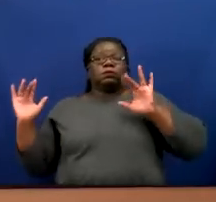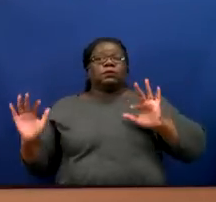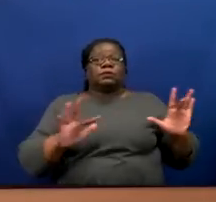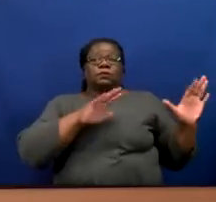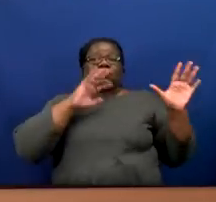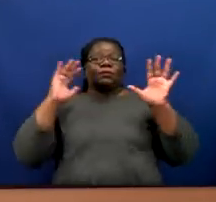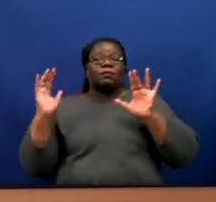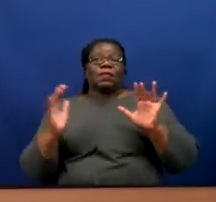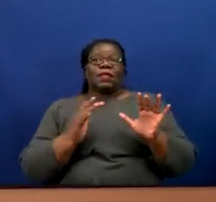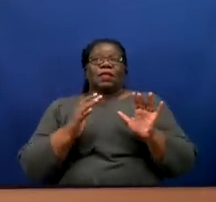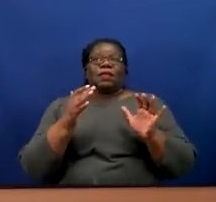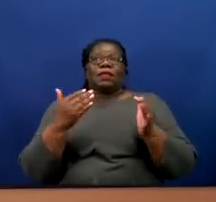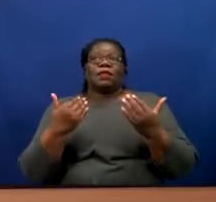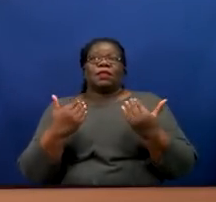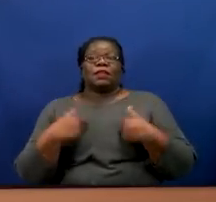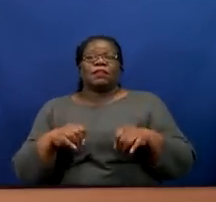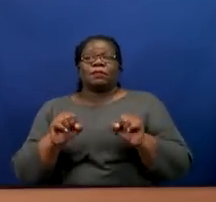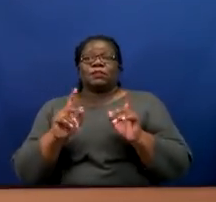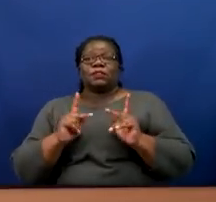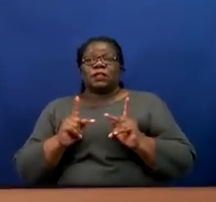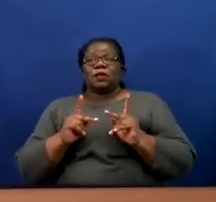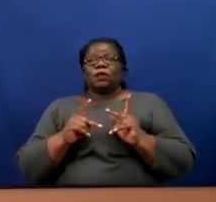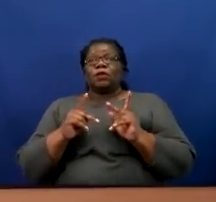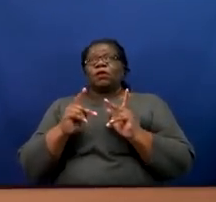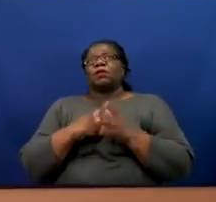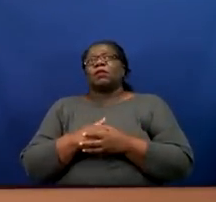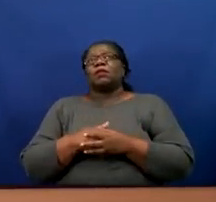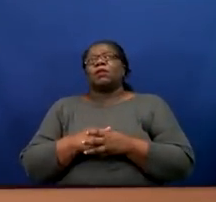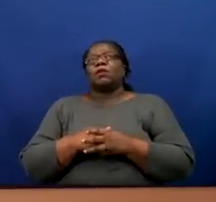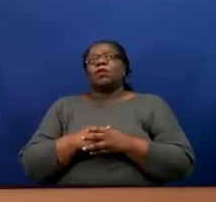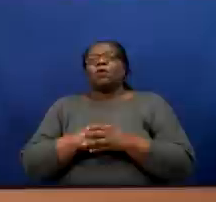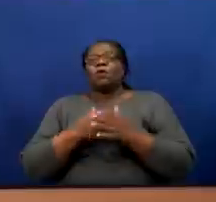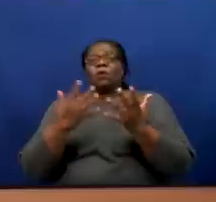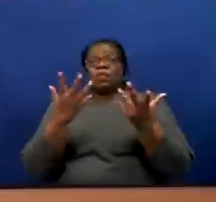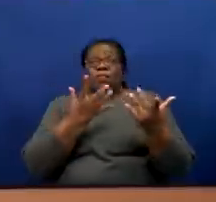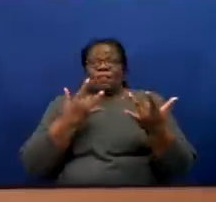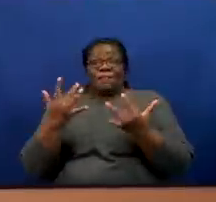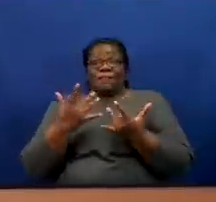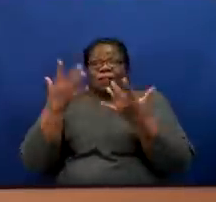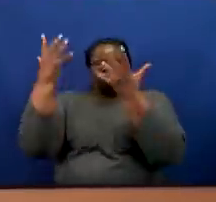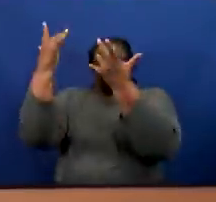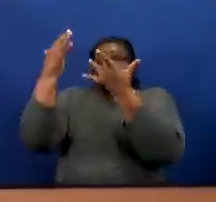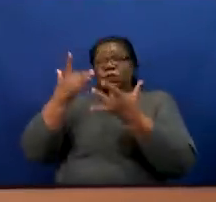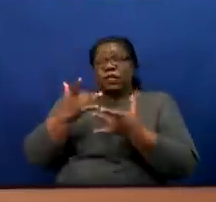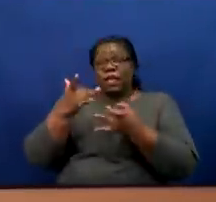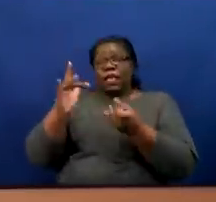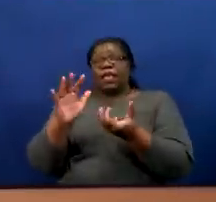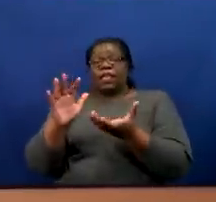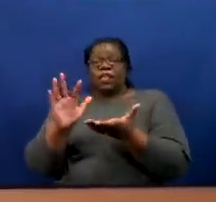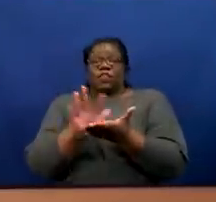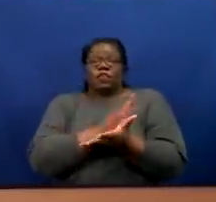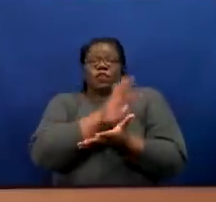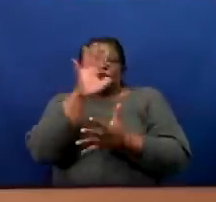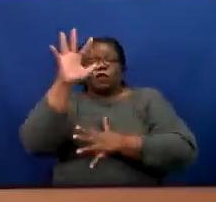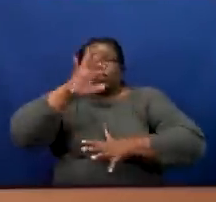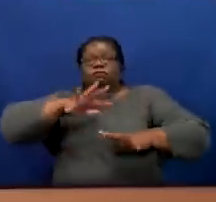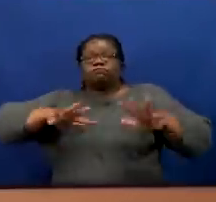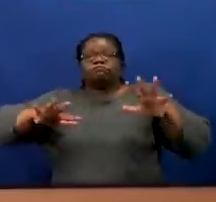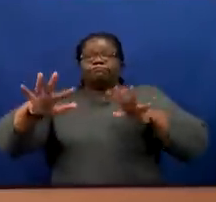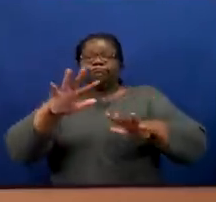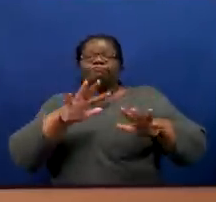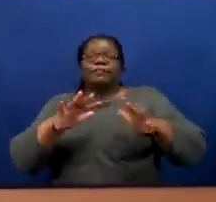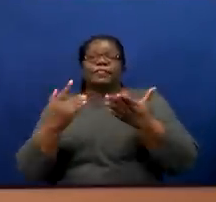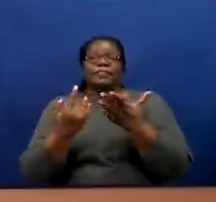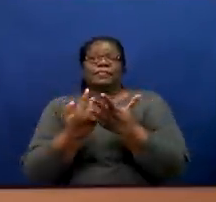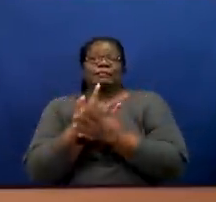You got to catch the praise of God. Oh, when the fire falls and the glory fills the house,